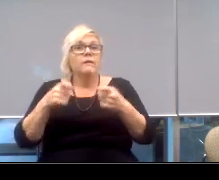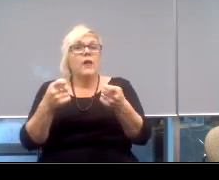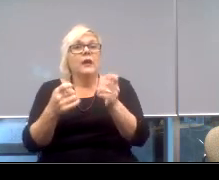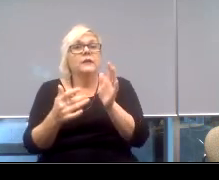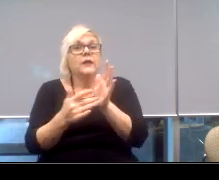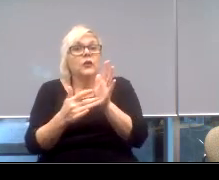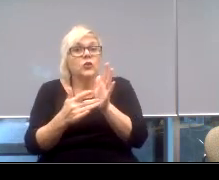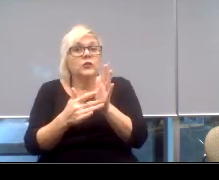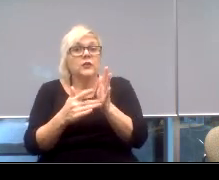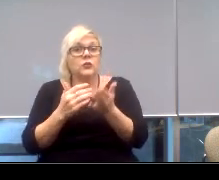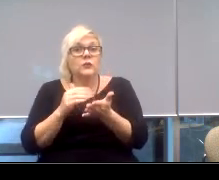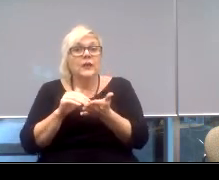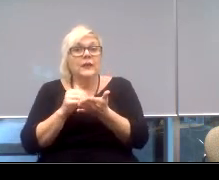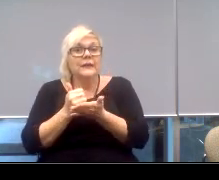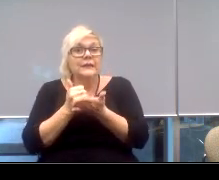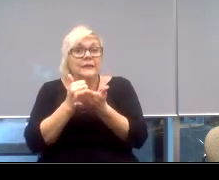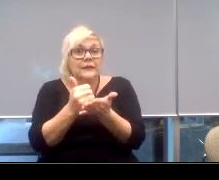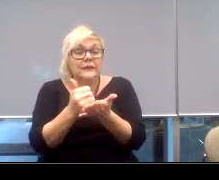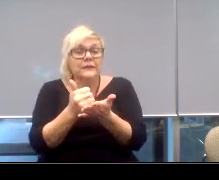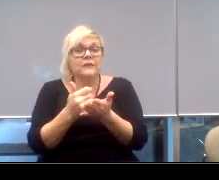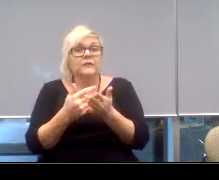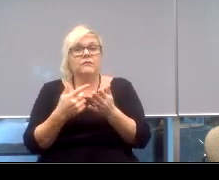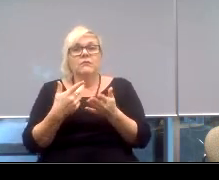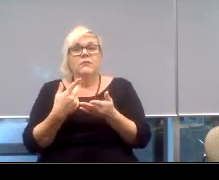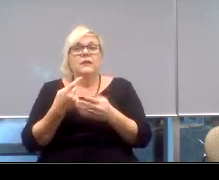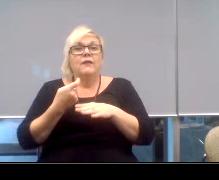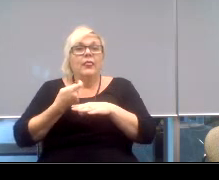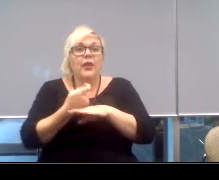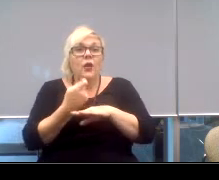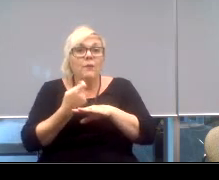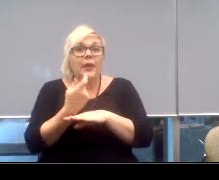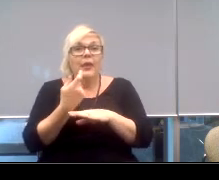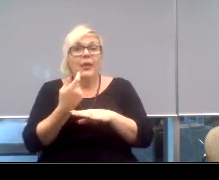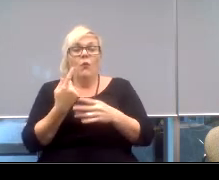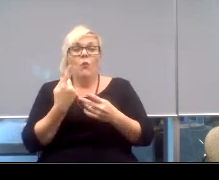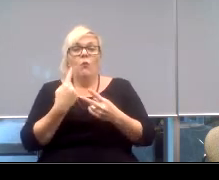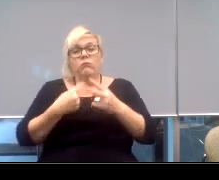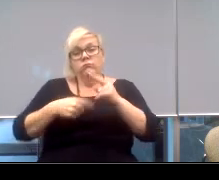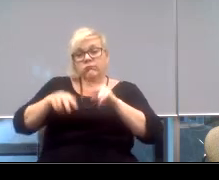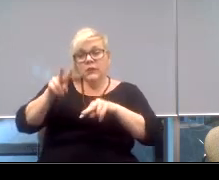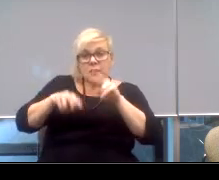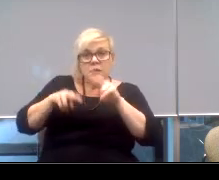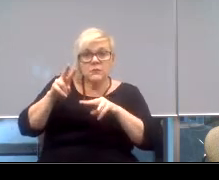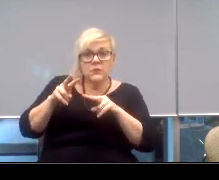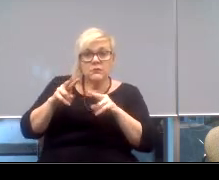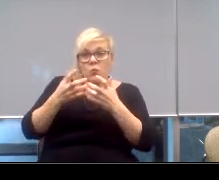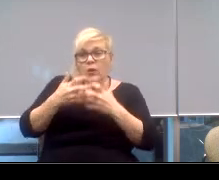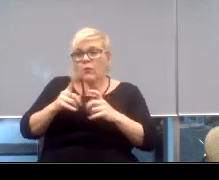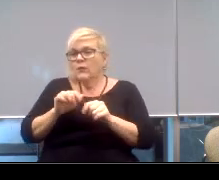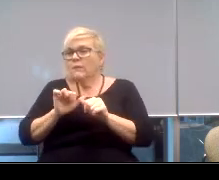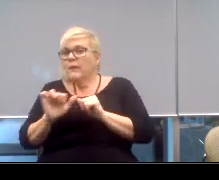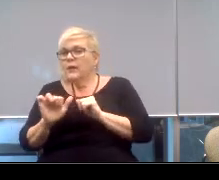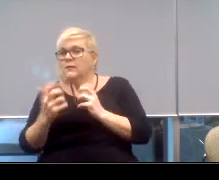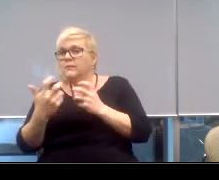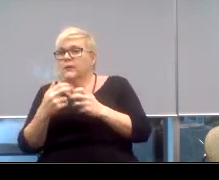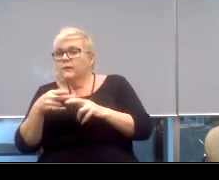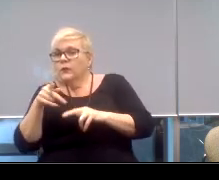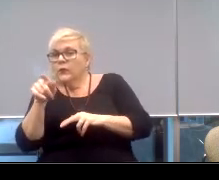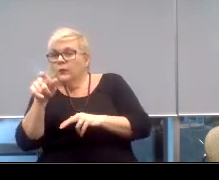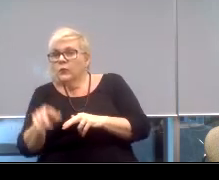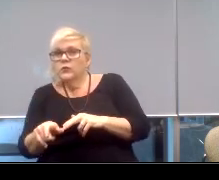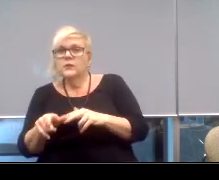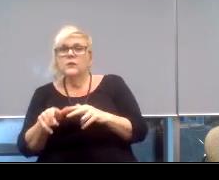space, therapy, assessments to help people work out what is the right things for them, transport, skill development